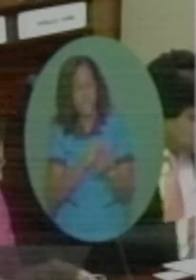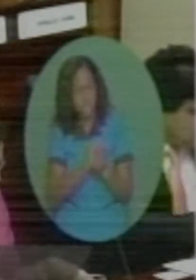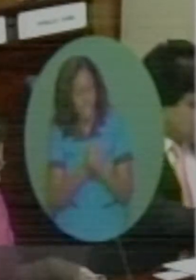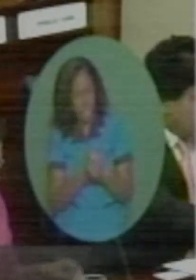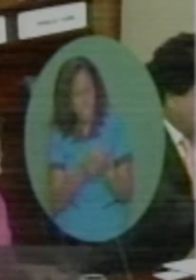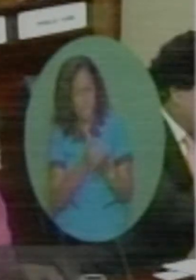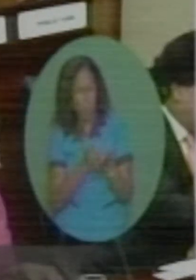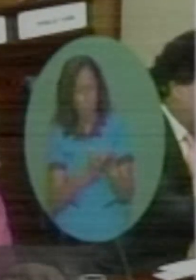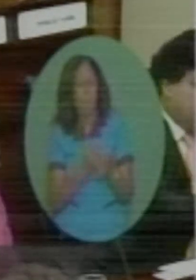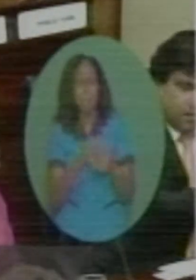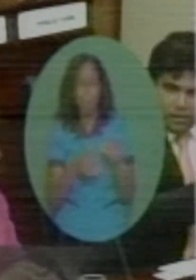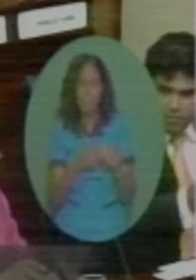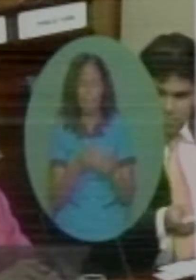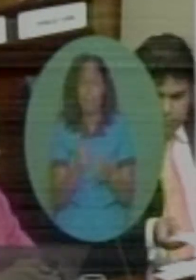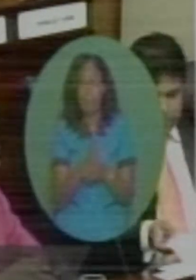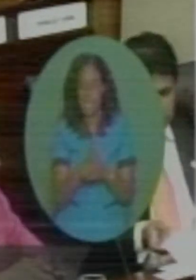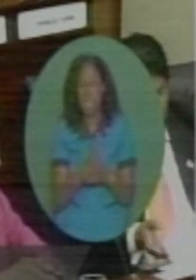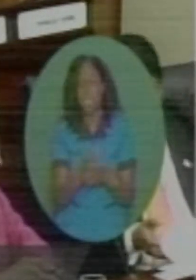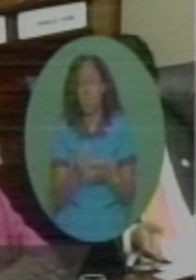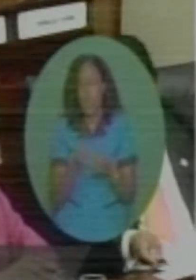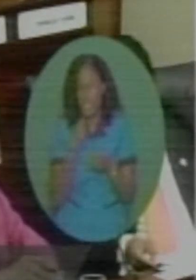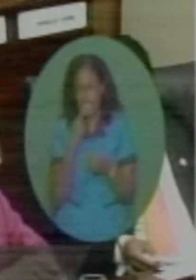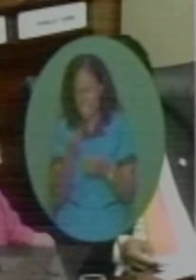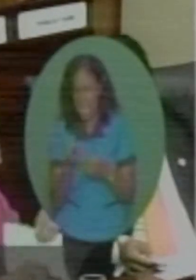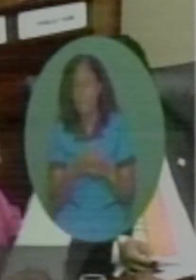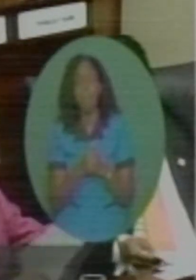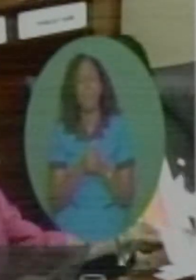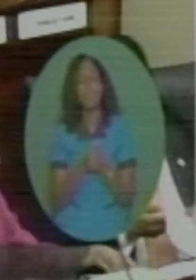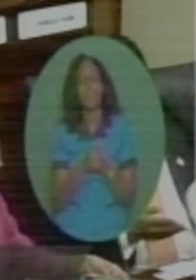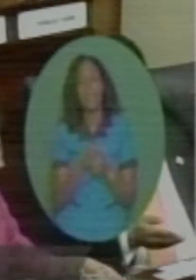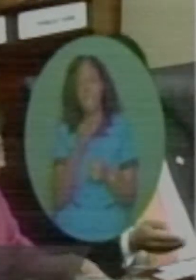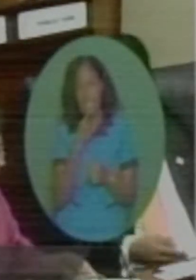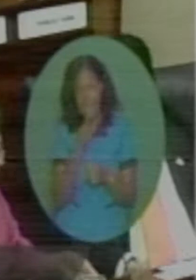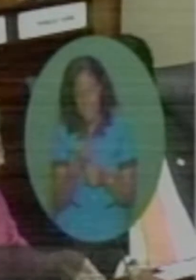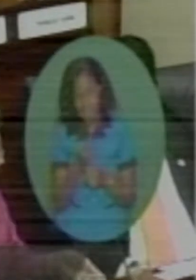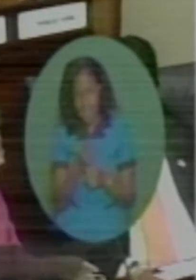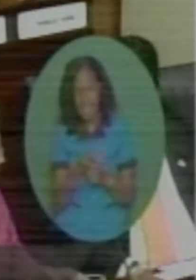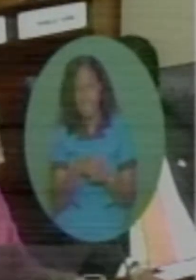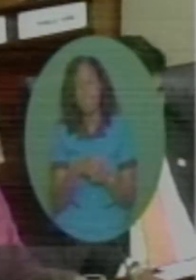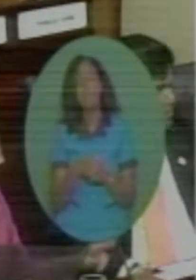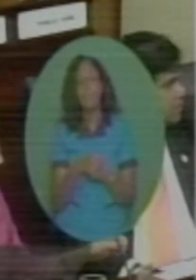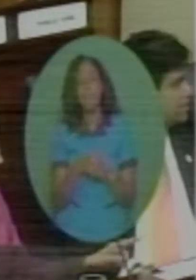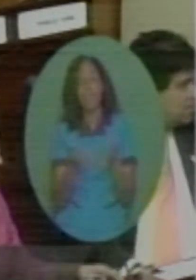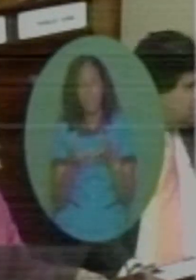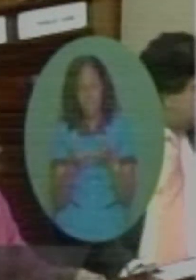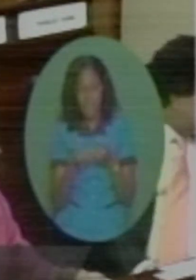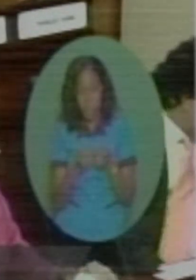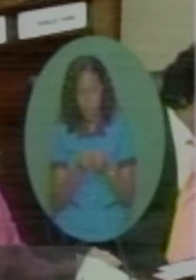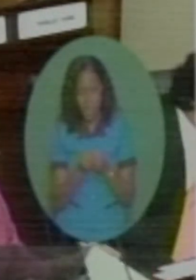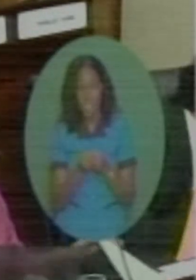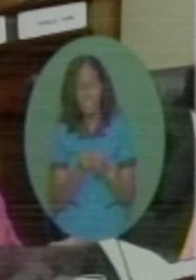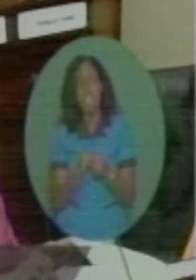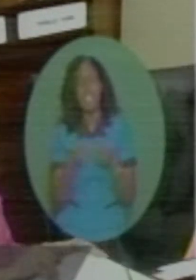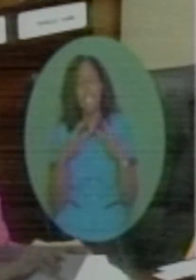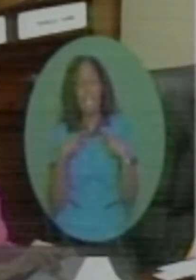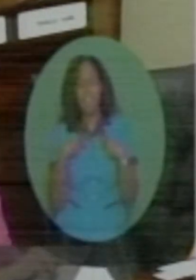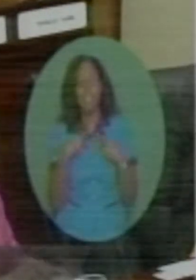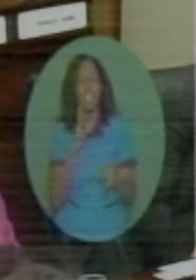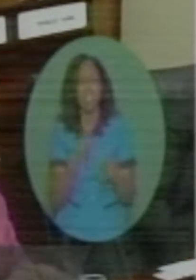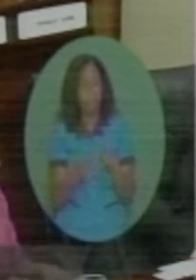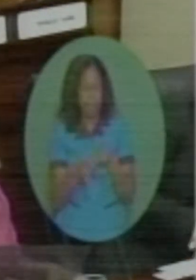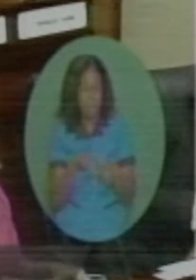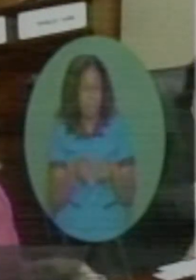and in terms of the new issued capital raise, the 30% to be owned by 25 unrelated shareholders, which will now